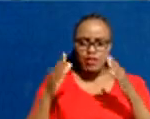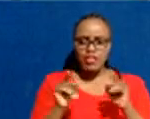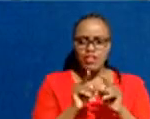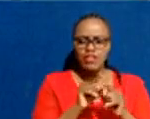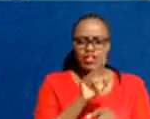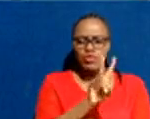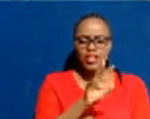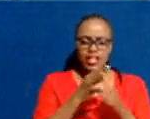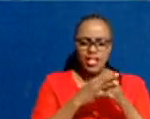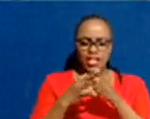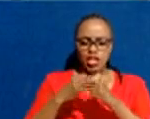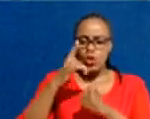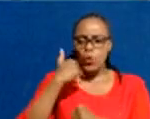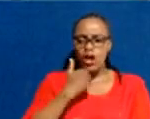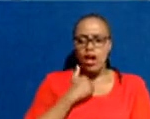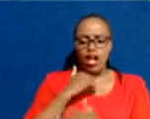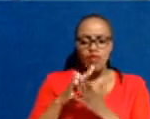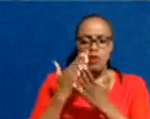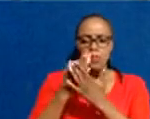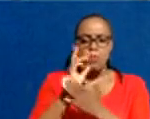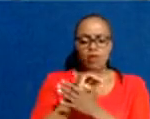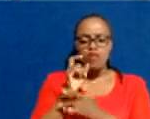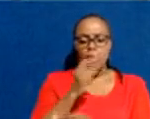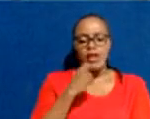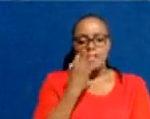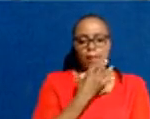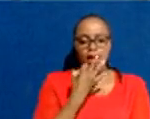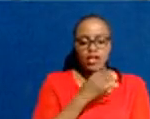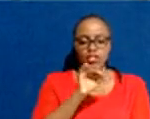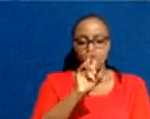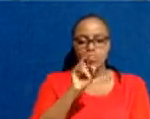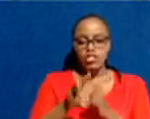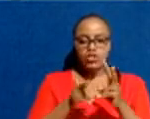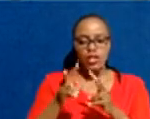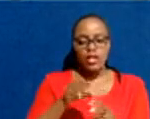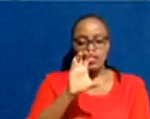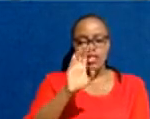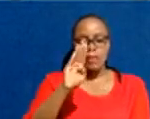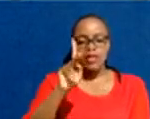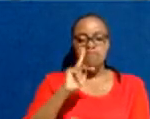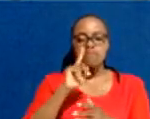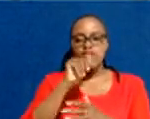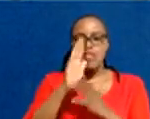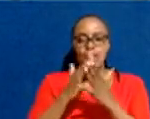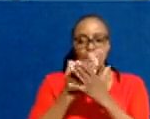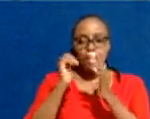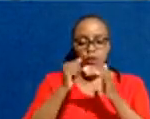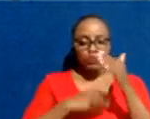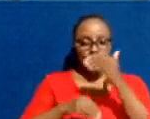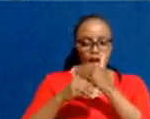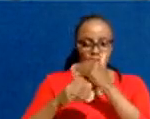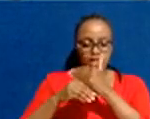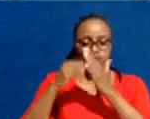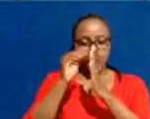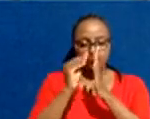288 applicants that had been filed since March 2022. CBK, however, noted that other applicants would be added to the